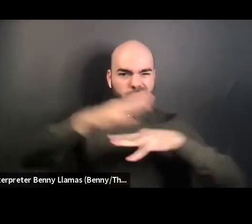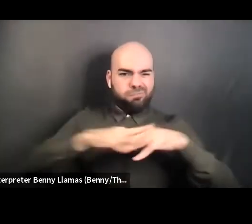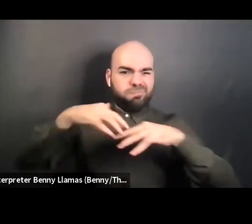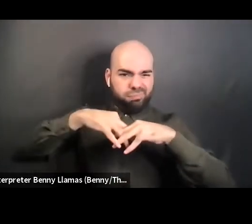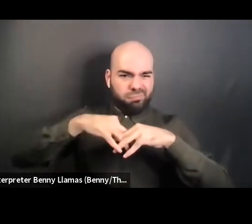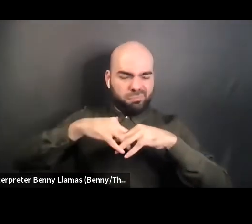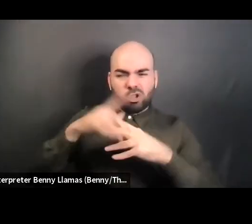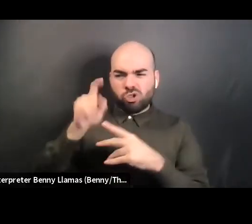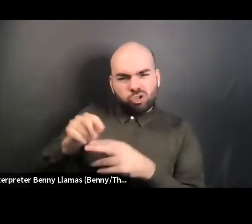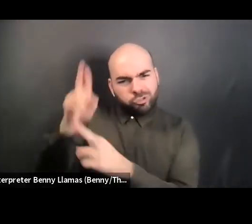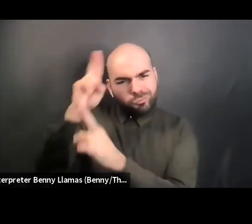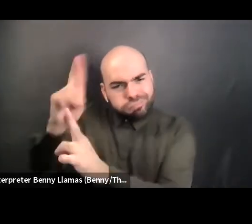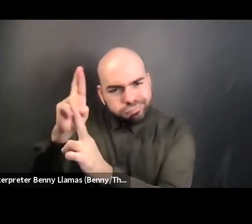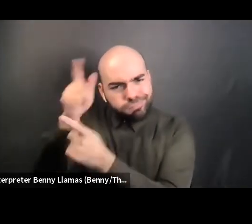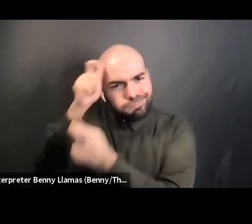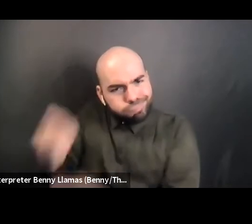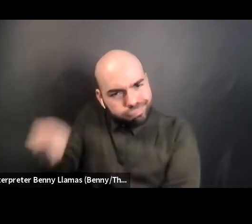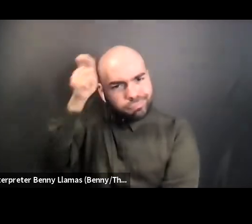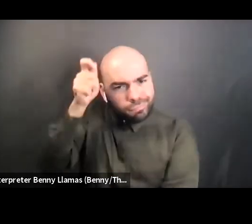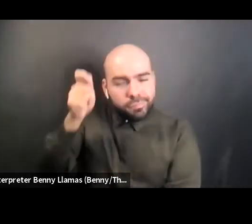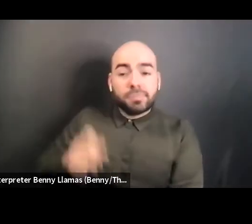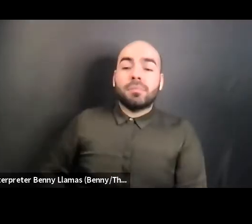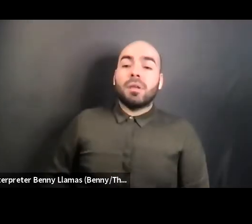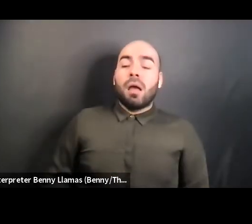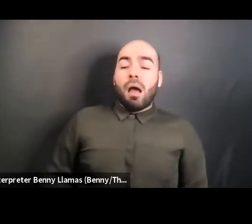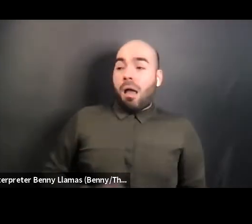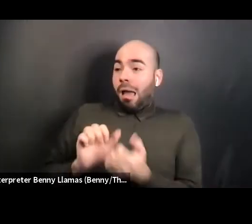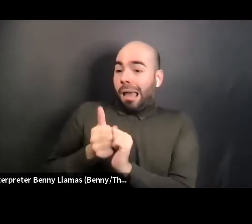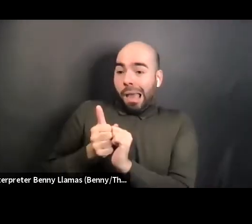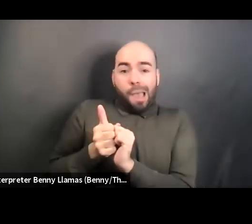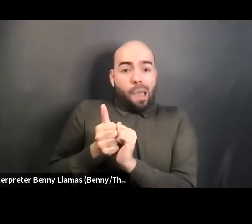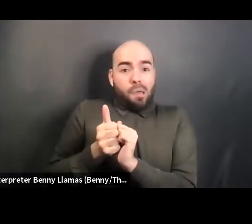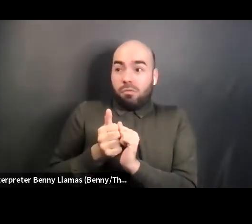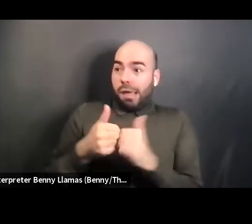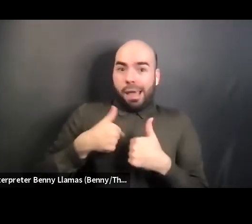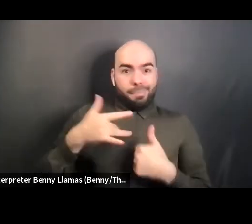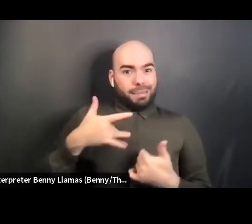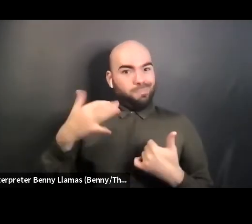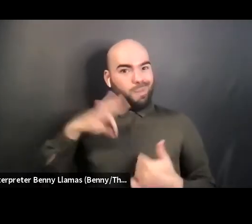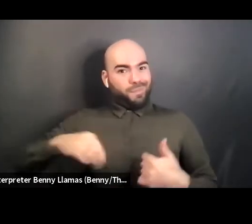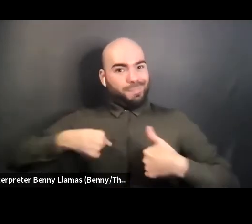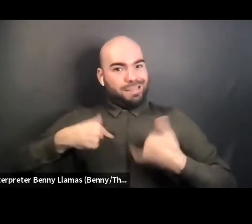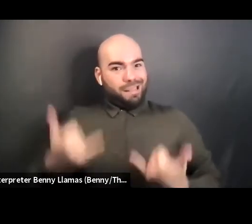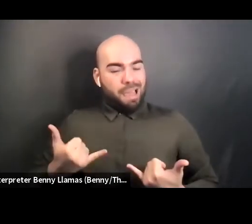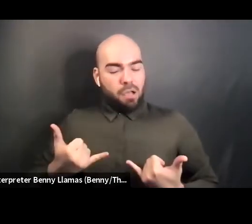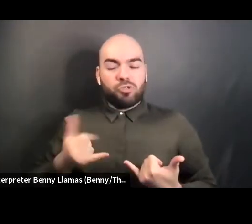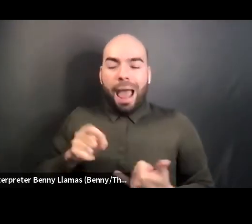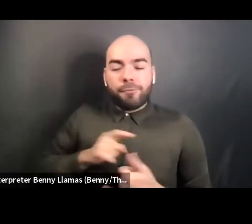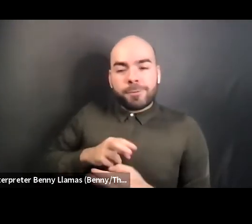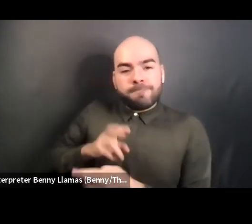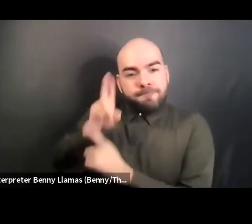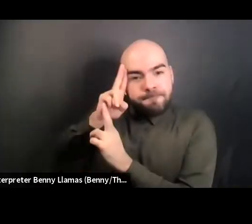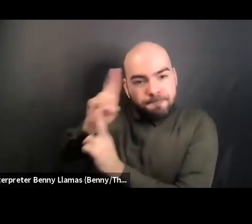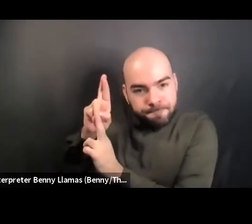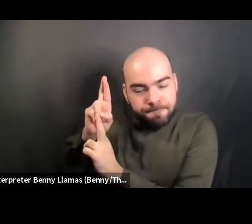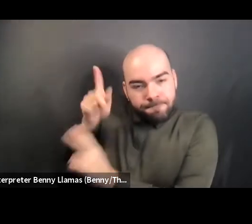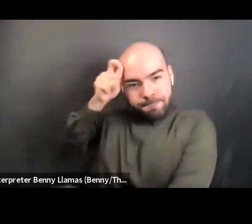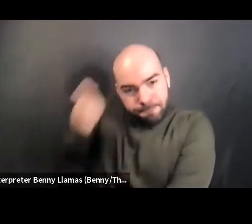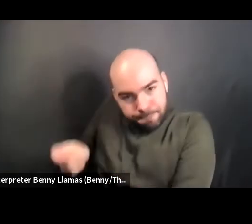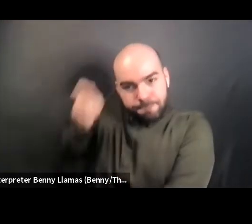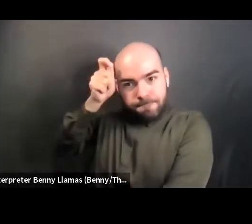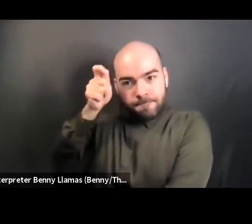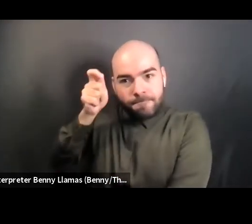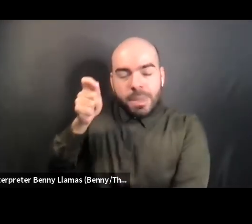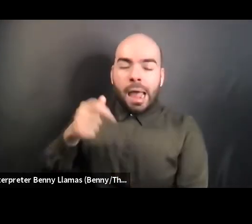giving back to, and honoring as I understand the ways I benefit. As a person who has the misfortune of being